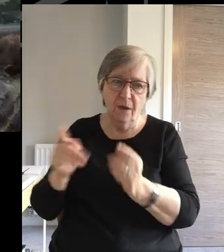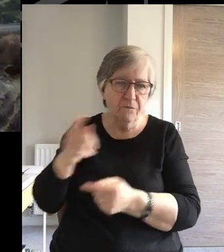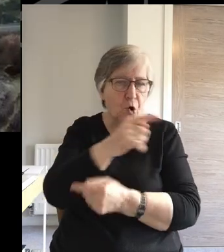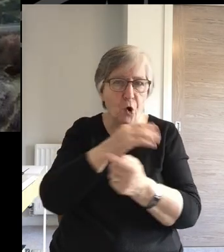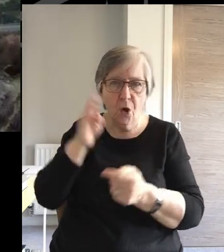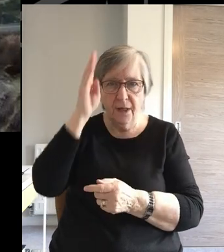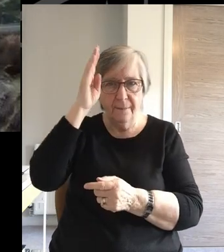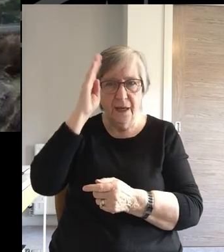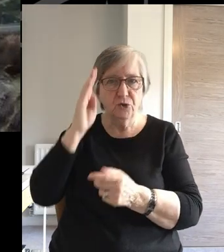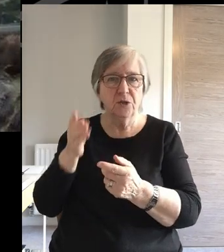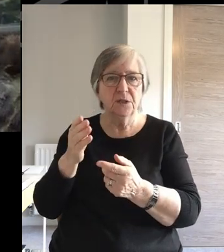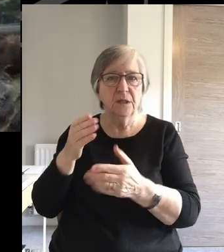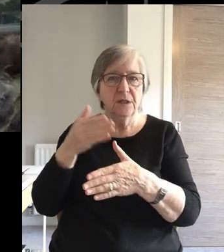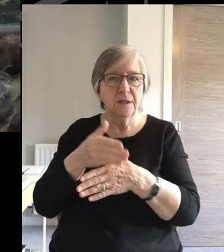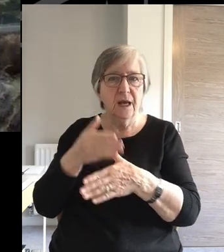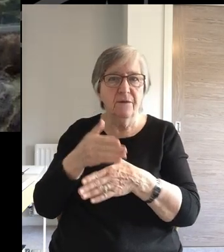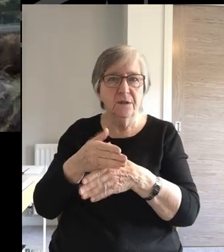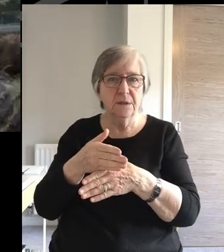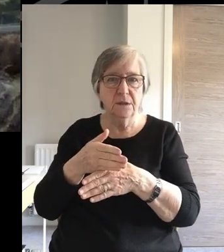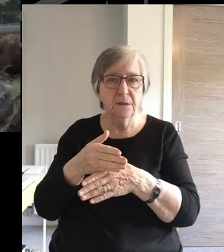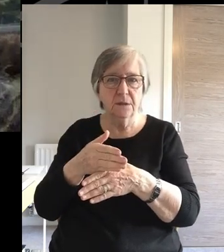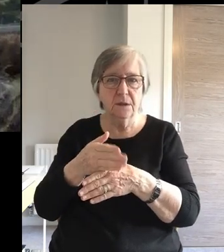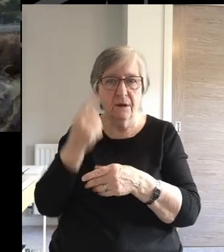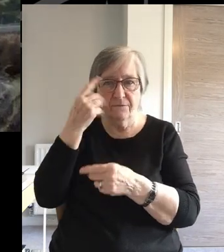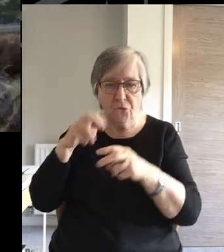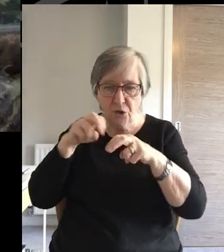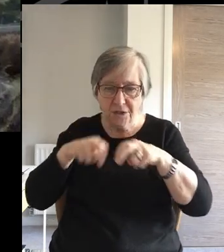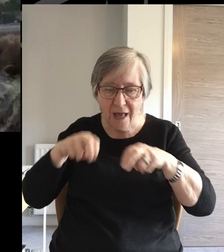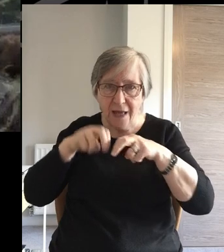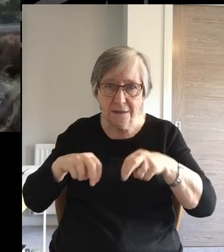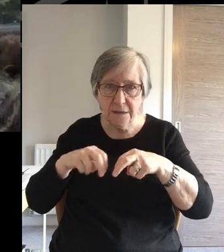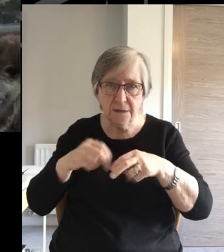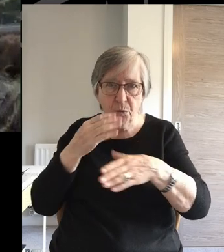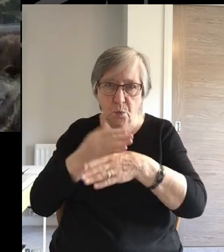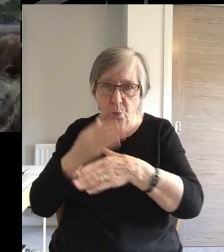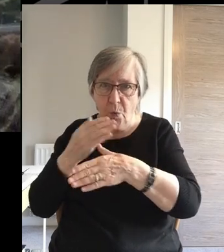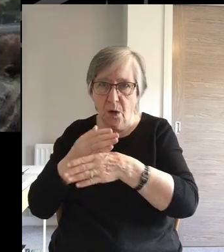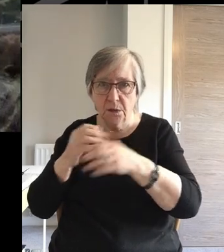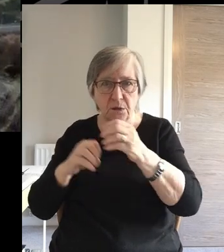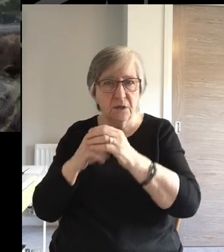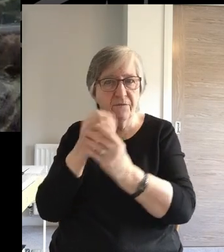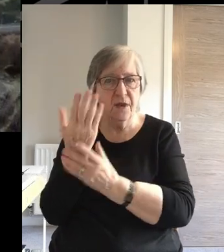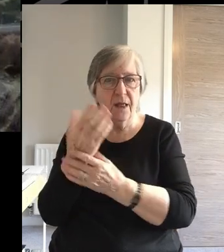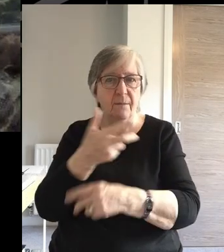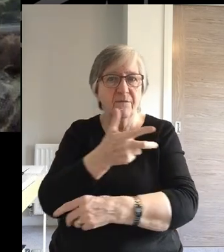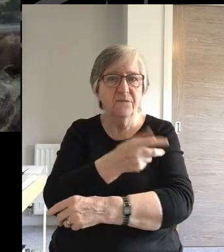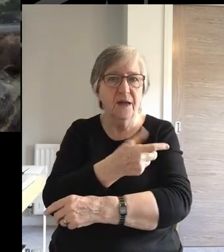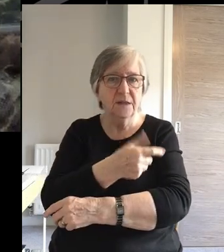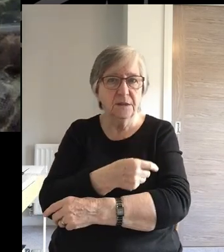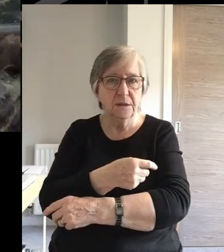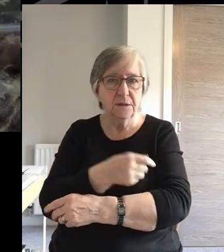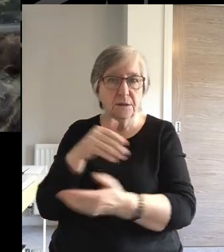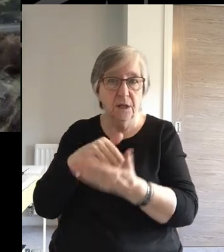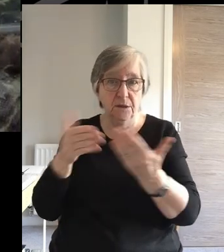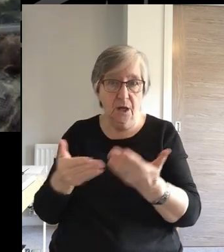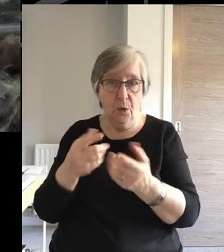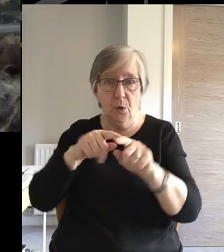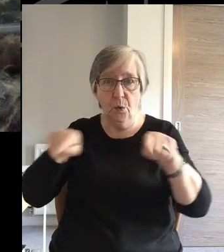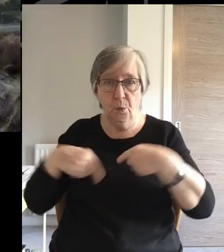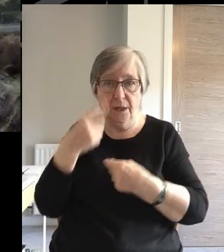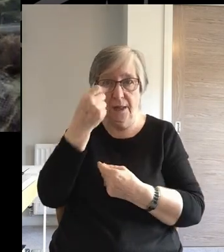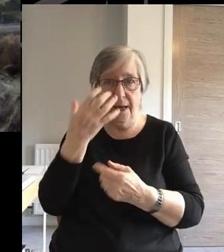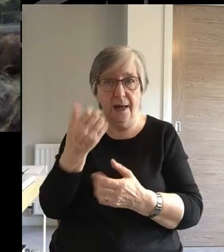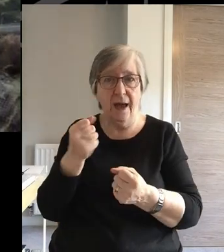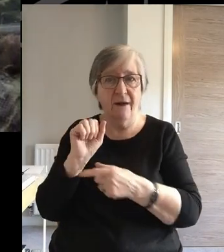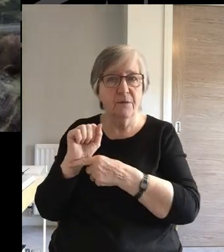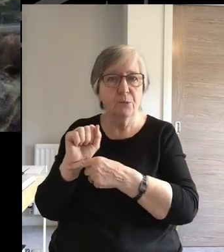emergency services, for the scientists who have worked hard to develop vaccines that now provide much more protection to